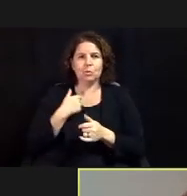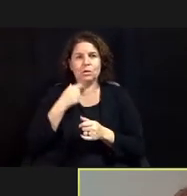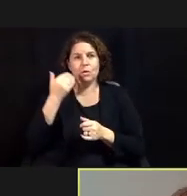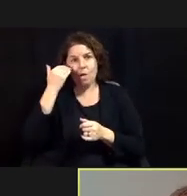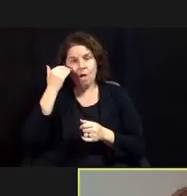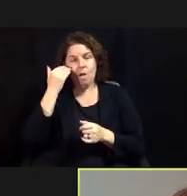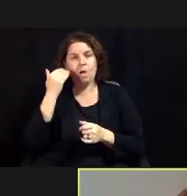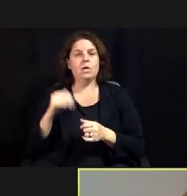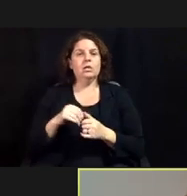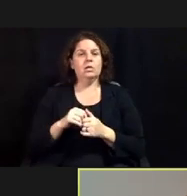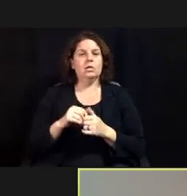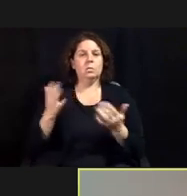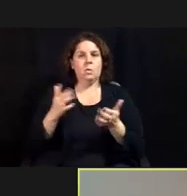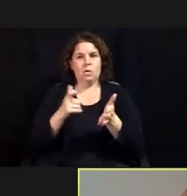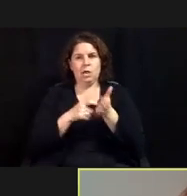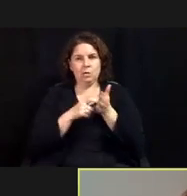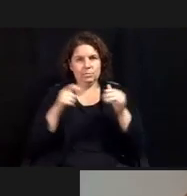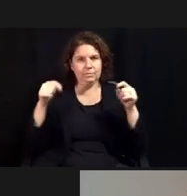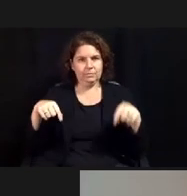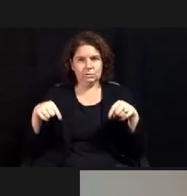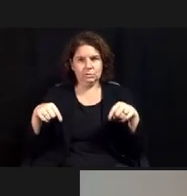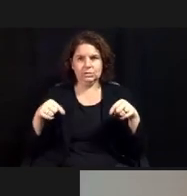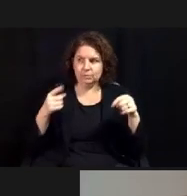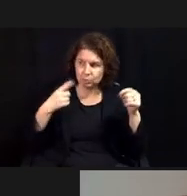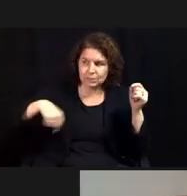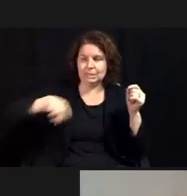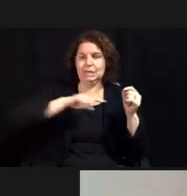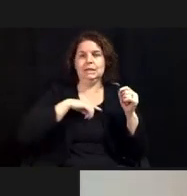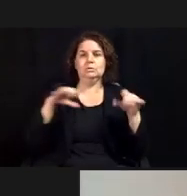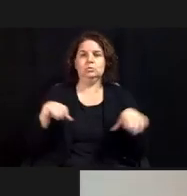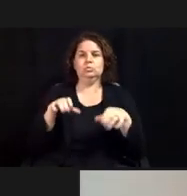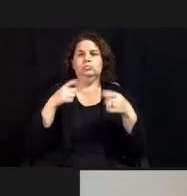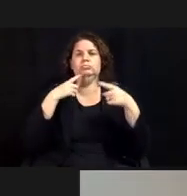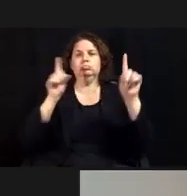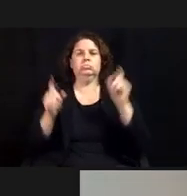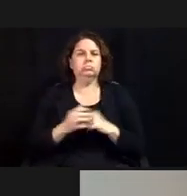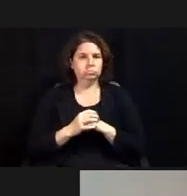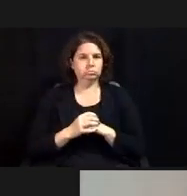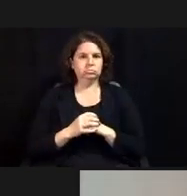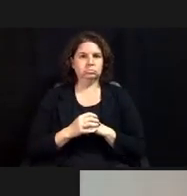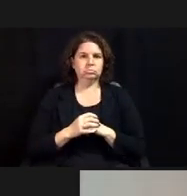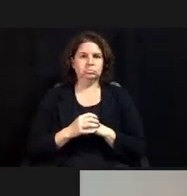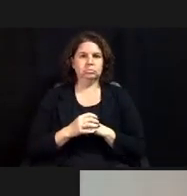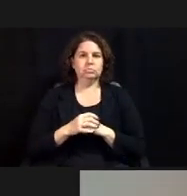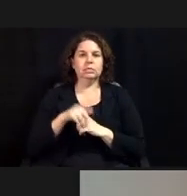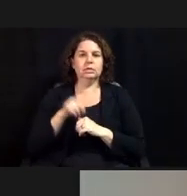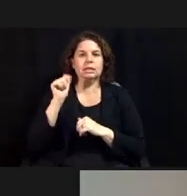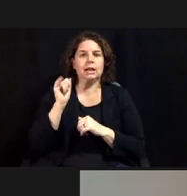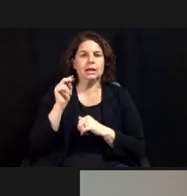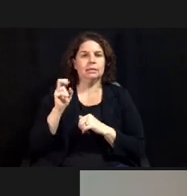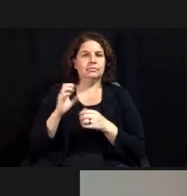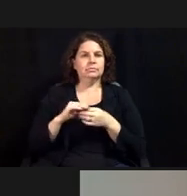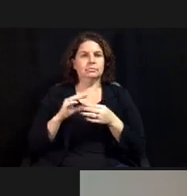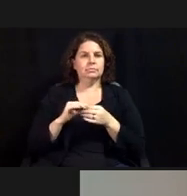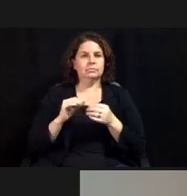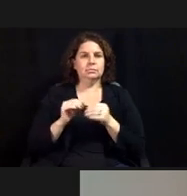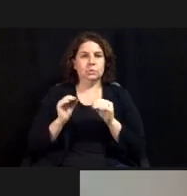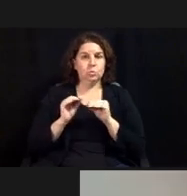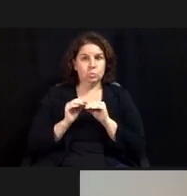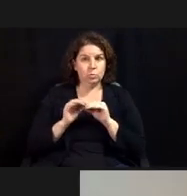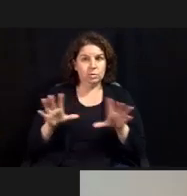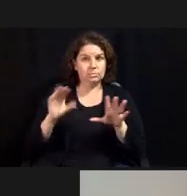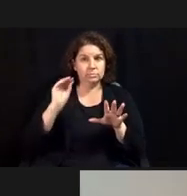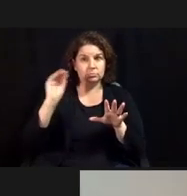ourselves. Well, speaking of transmission rates, you mentioned, Dr. Willis, and also Benita, you mentioned the same in